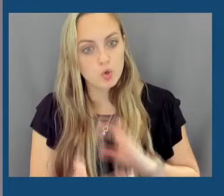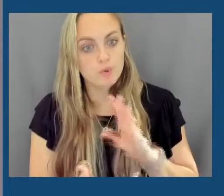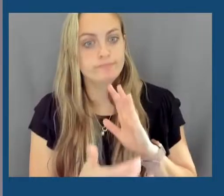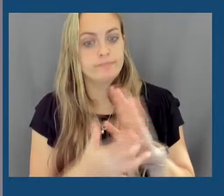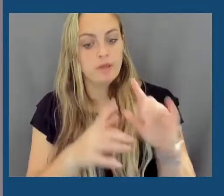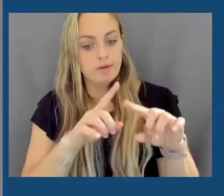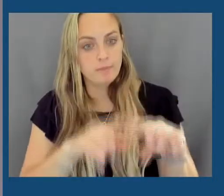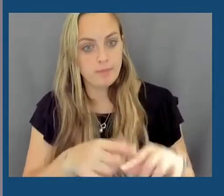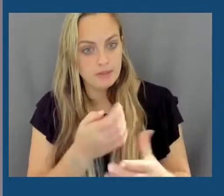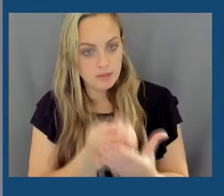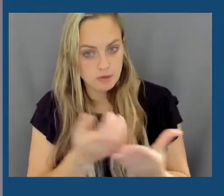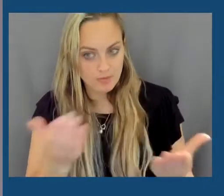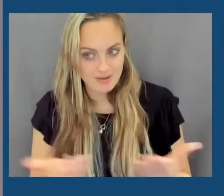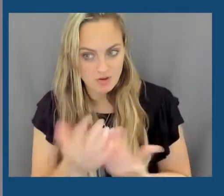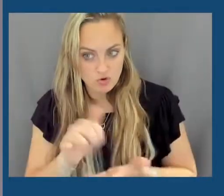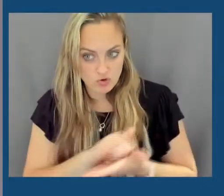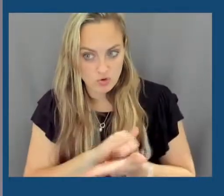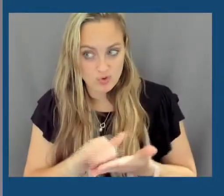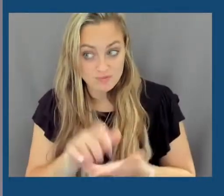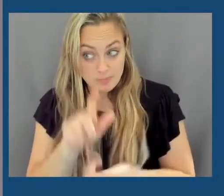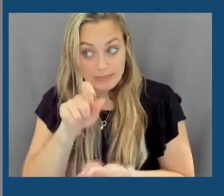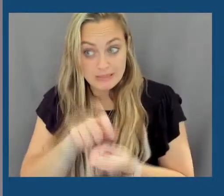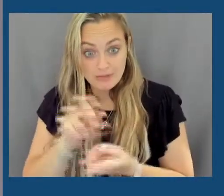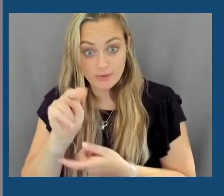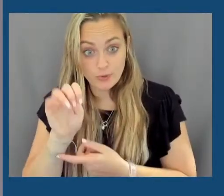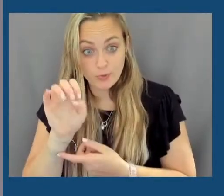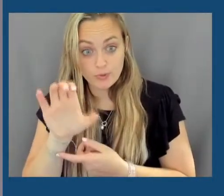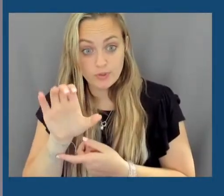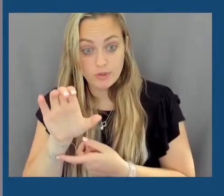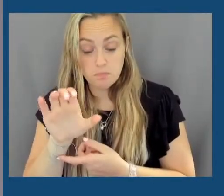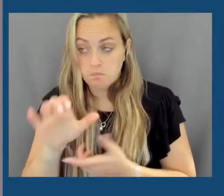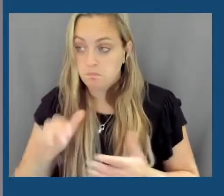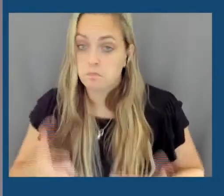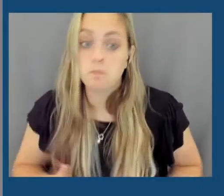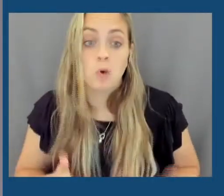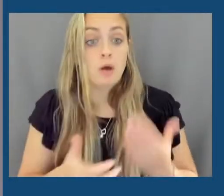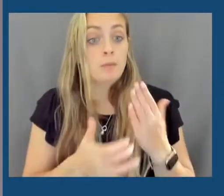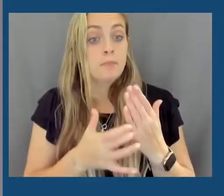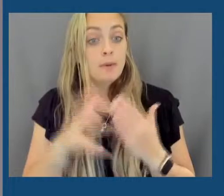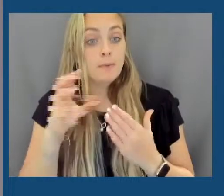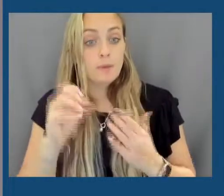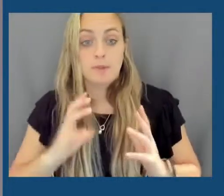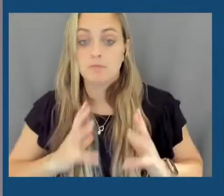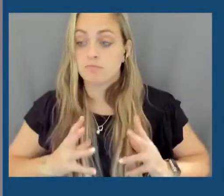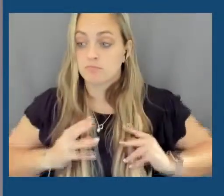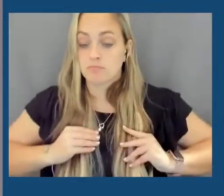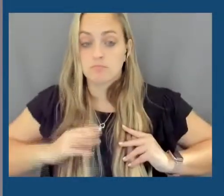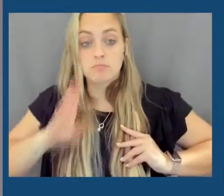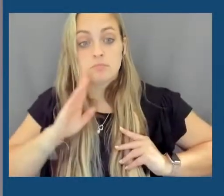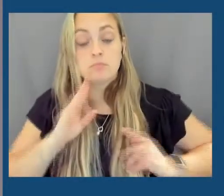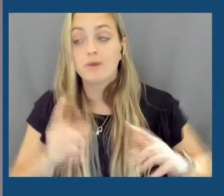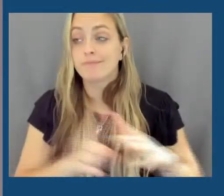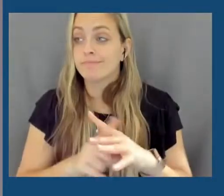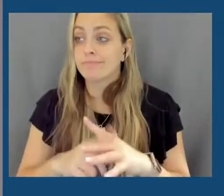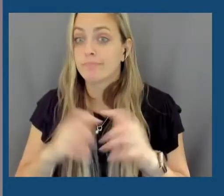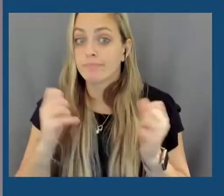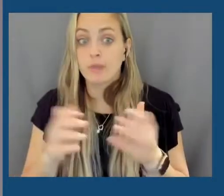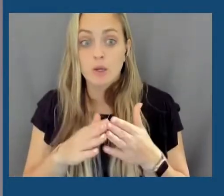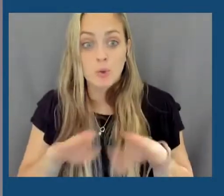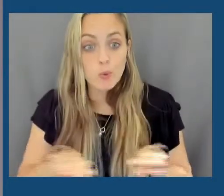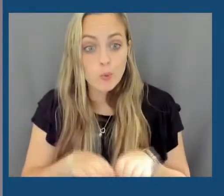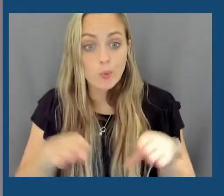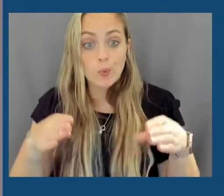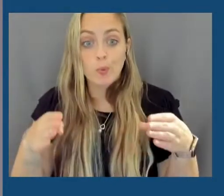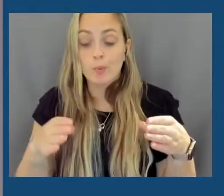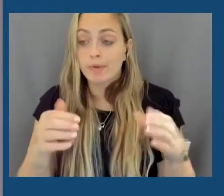New York, and particularly in the city. We welcome technology companies. I've been at a lot of openings. I've talked to their CEOs. I'm expanding the businesses,